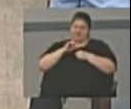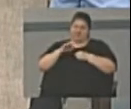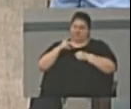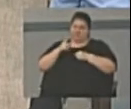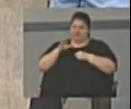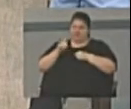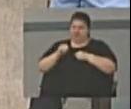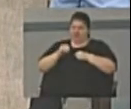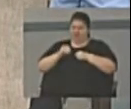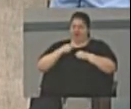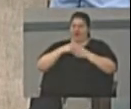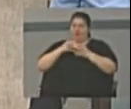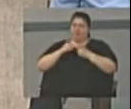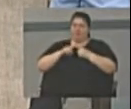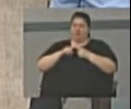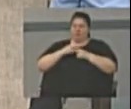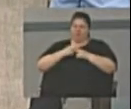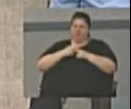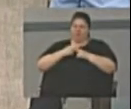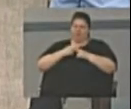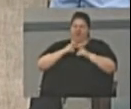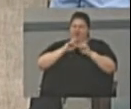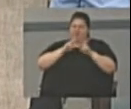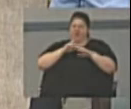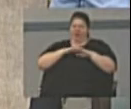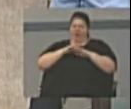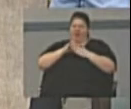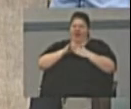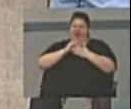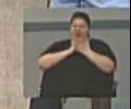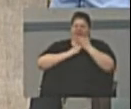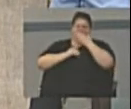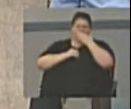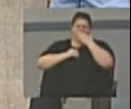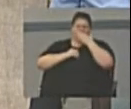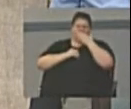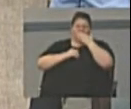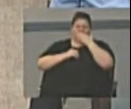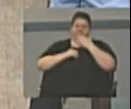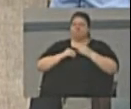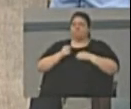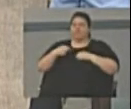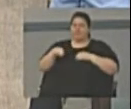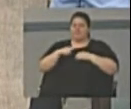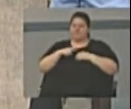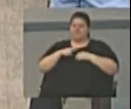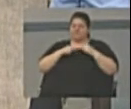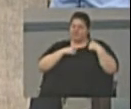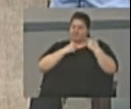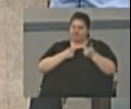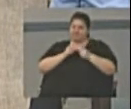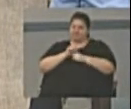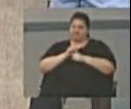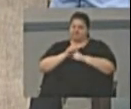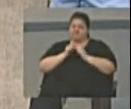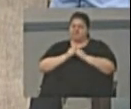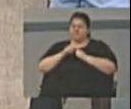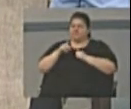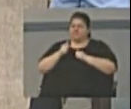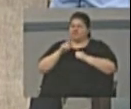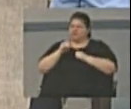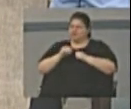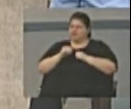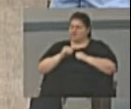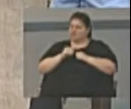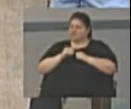just wanted to briefly report on that piece of it. We have been working with Prince George's County.